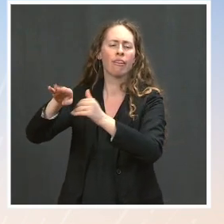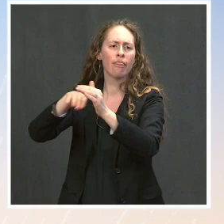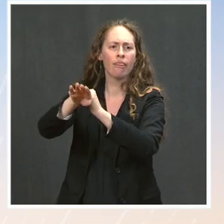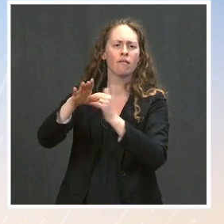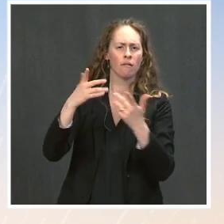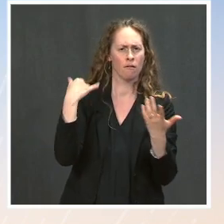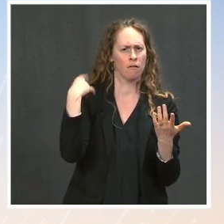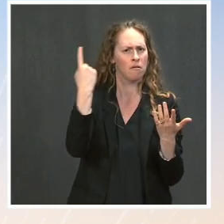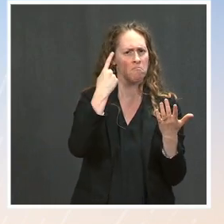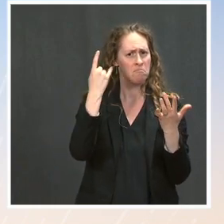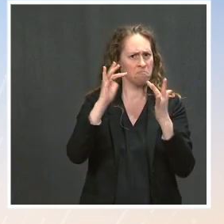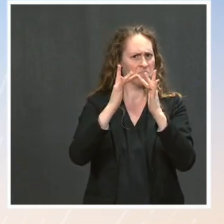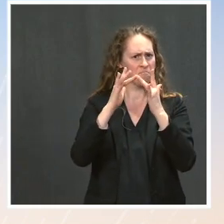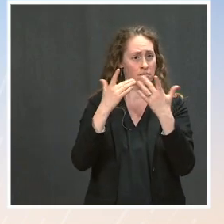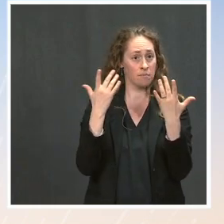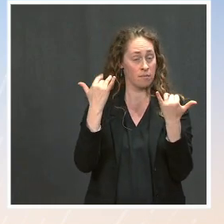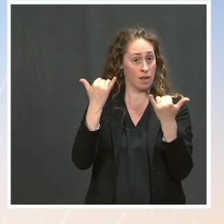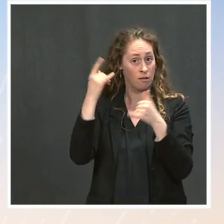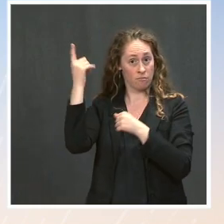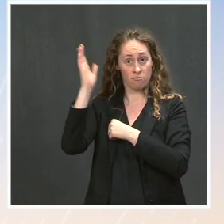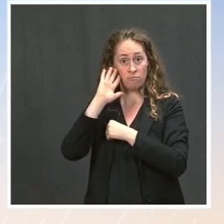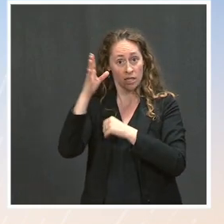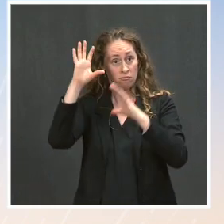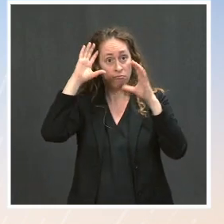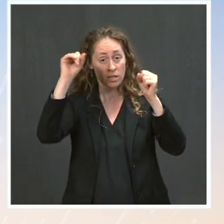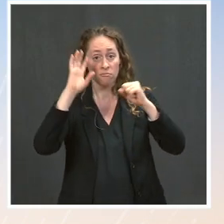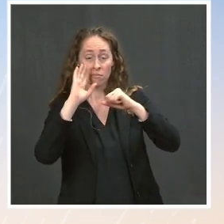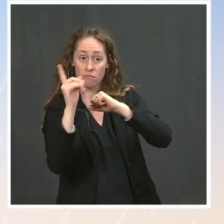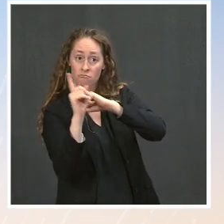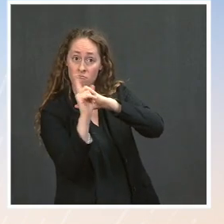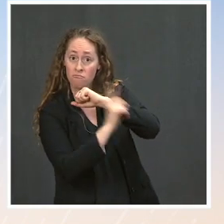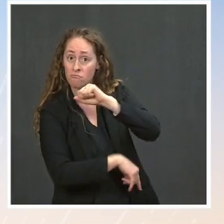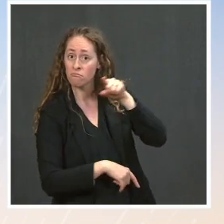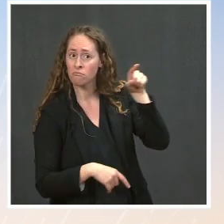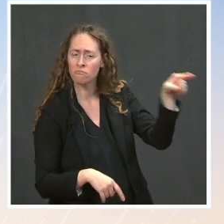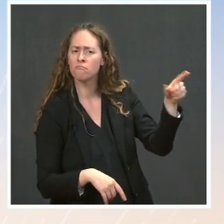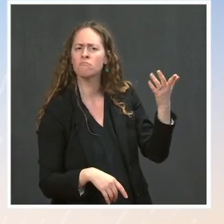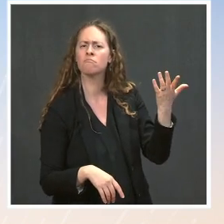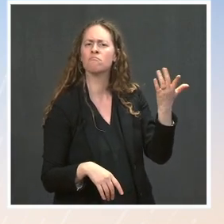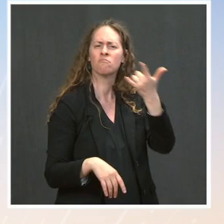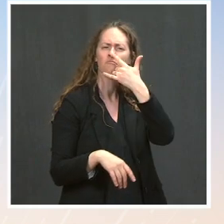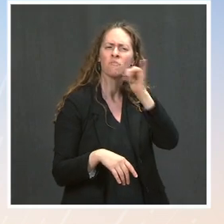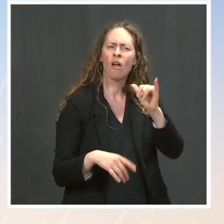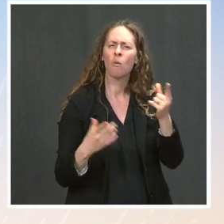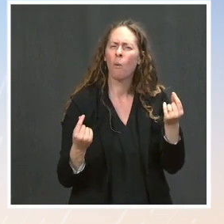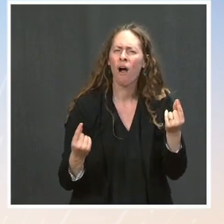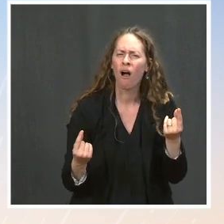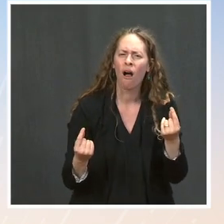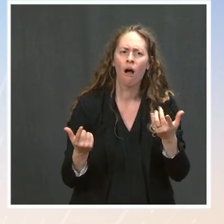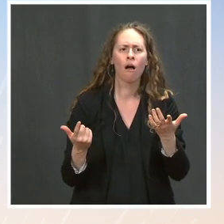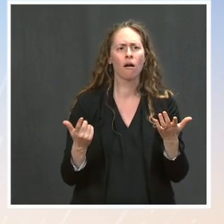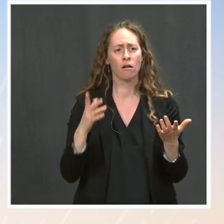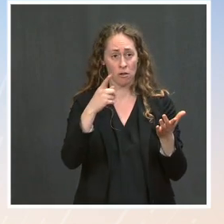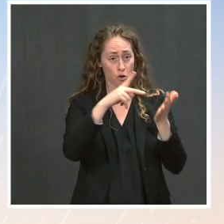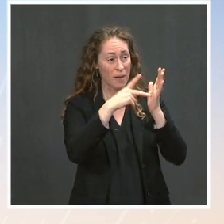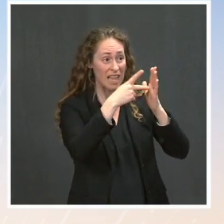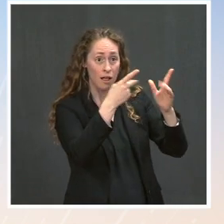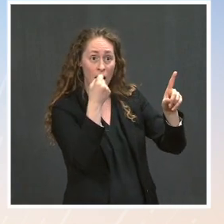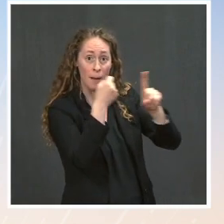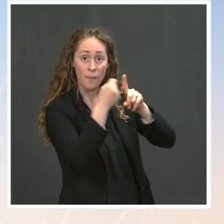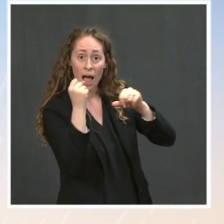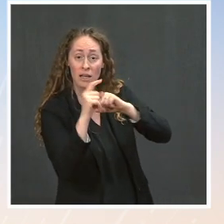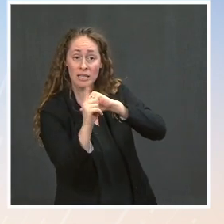ago, what success looks like there? From the impact of sanctions? The impact of the sanctions and whatever